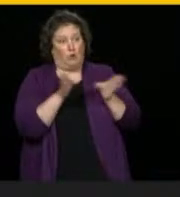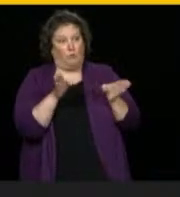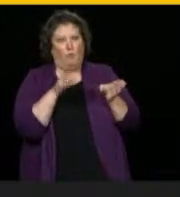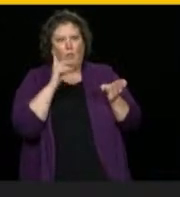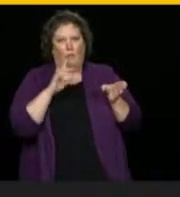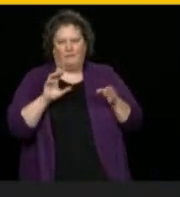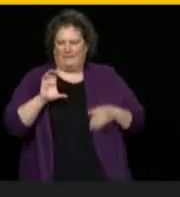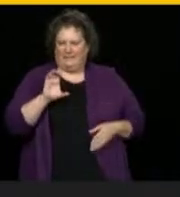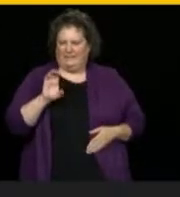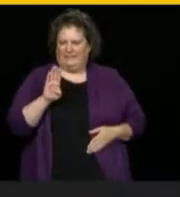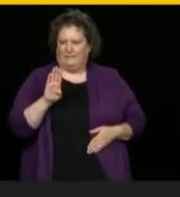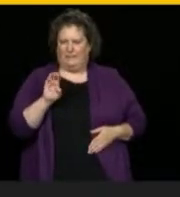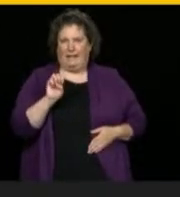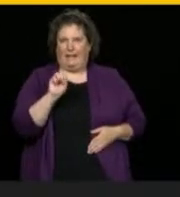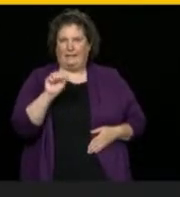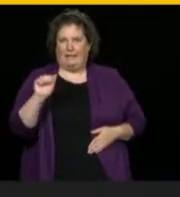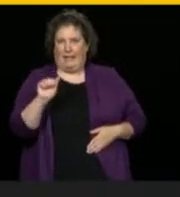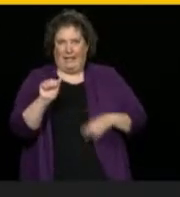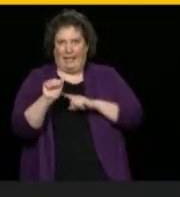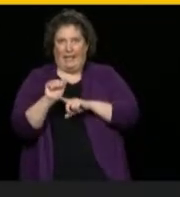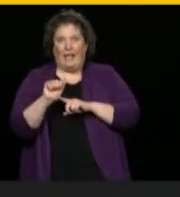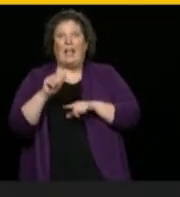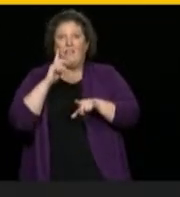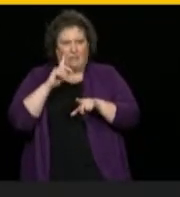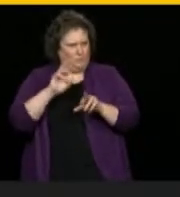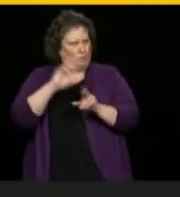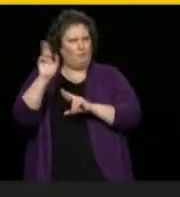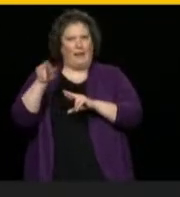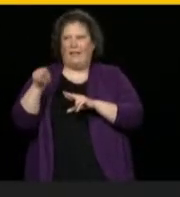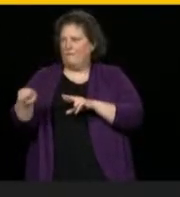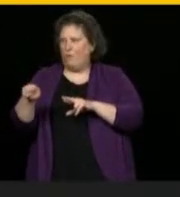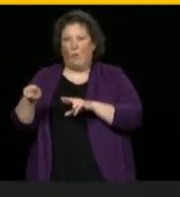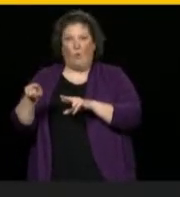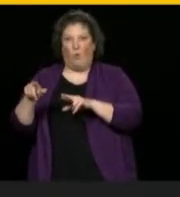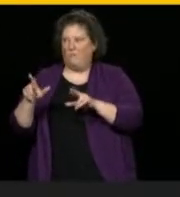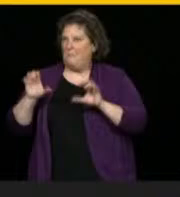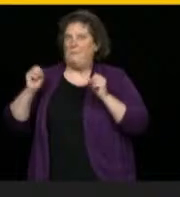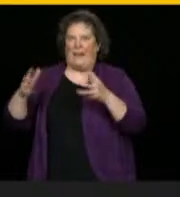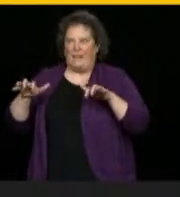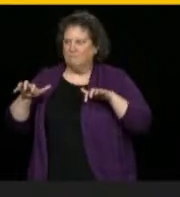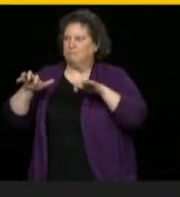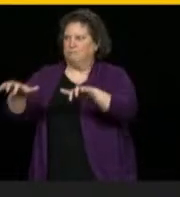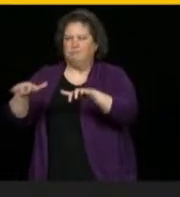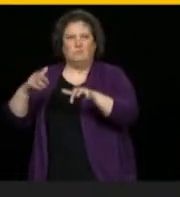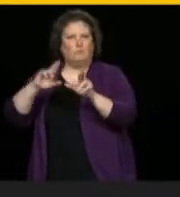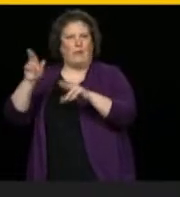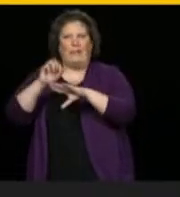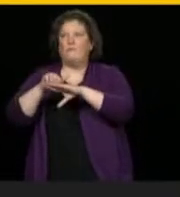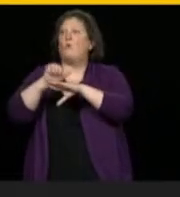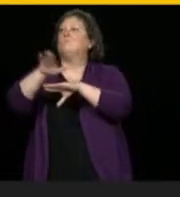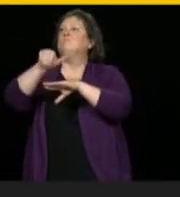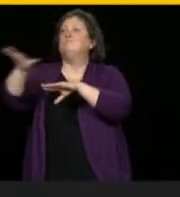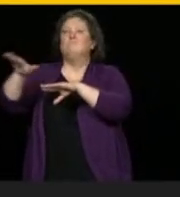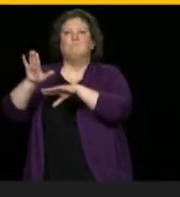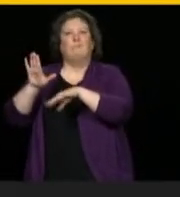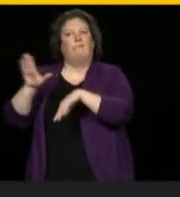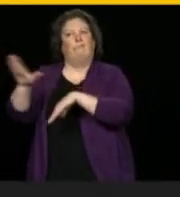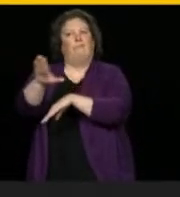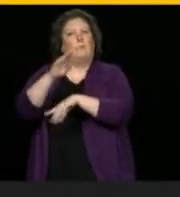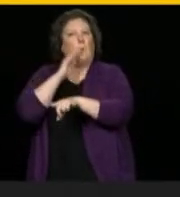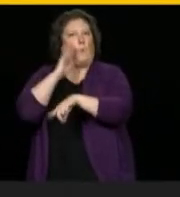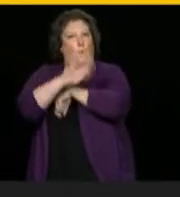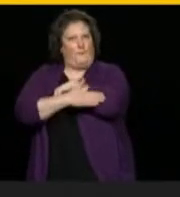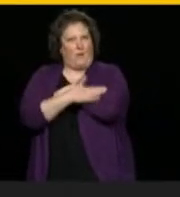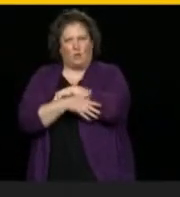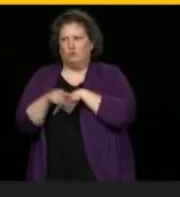for deportation. Most are rejected asylum seekers, many for criminal reasons. What is going on here, and what is the plan to fix this?